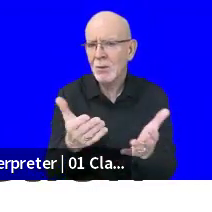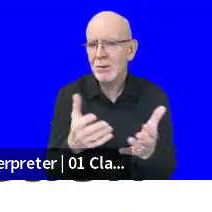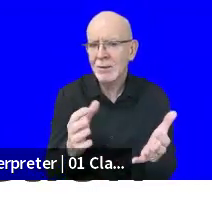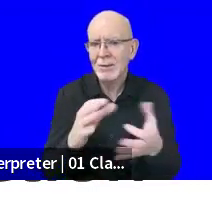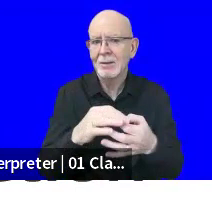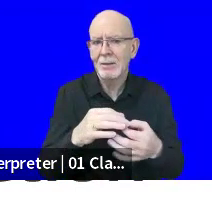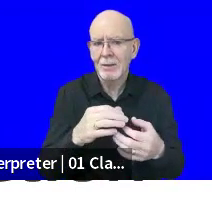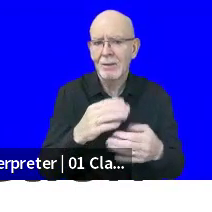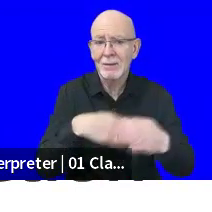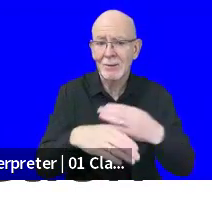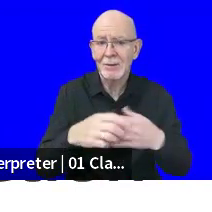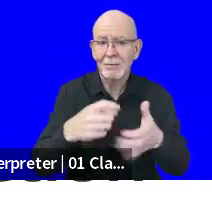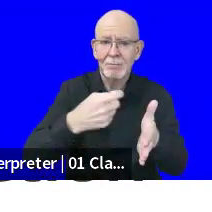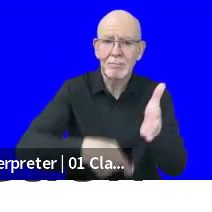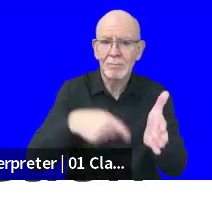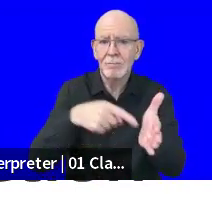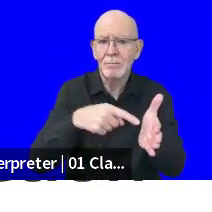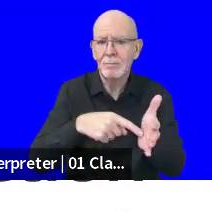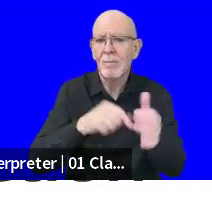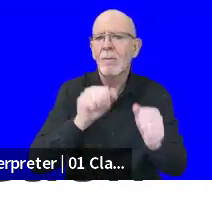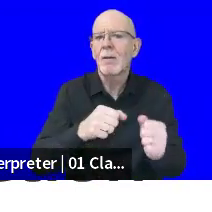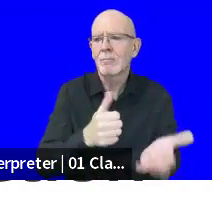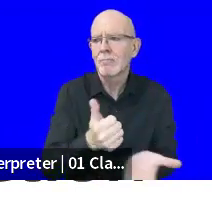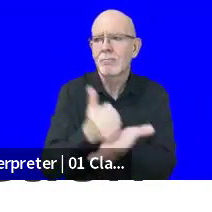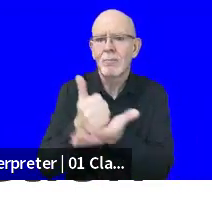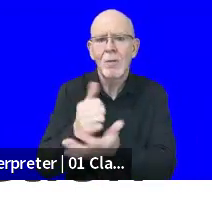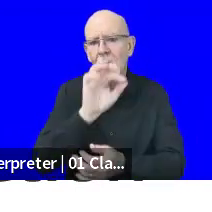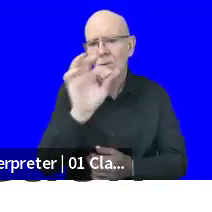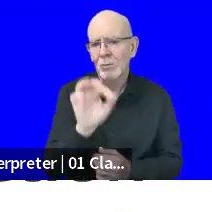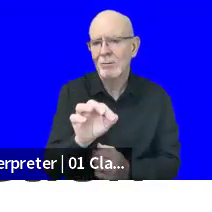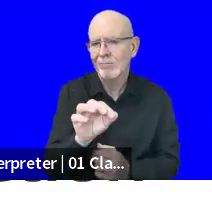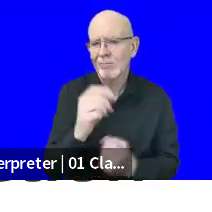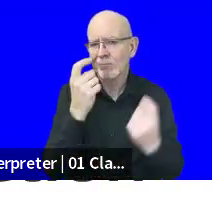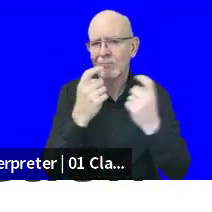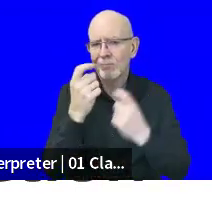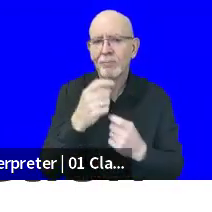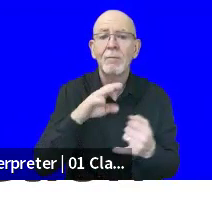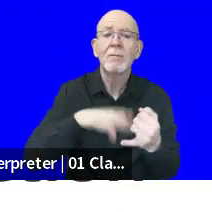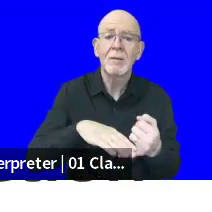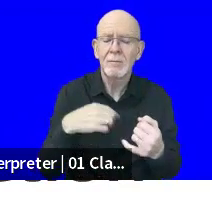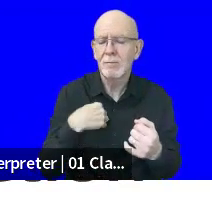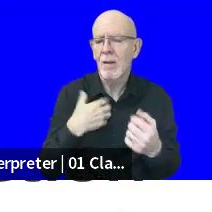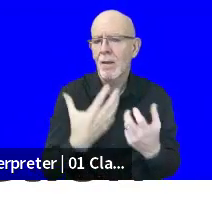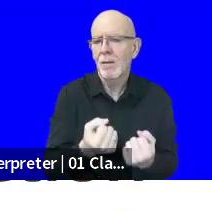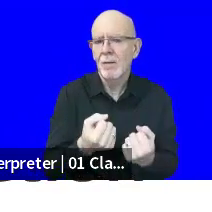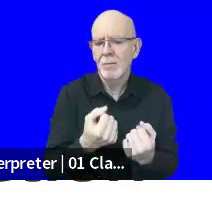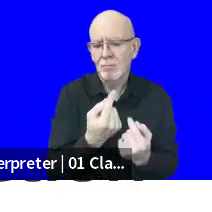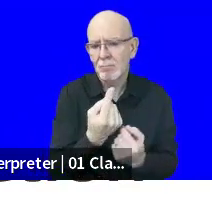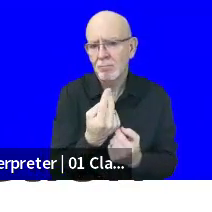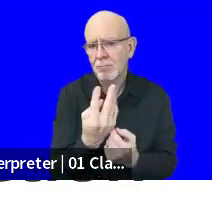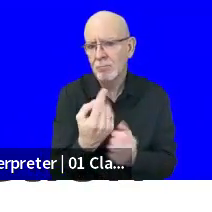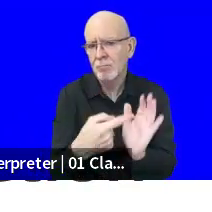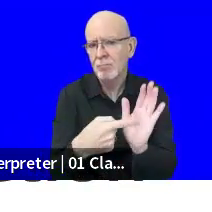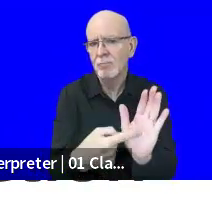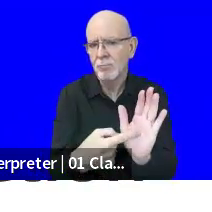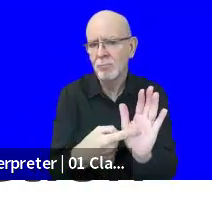have an example of how do we use the data or the information provided